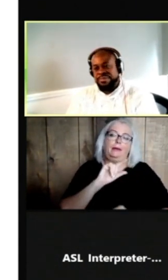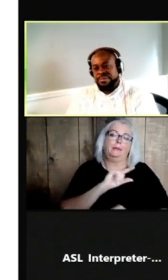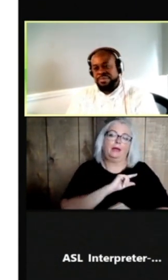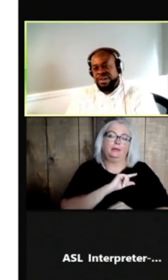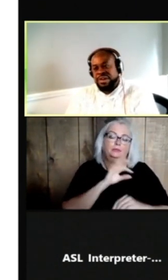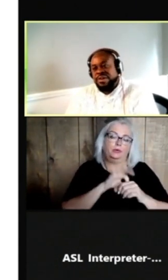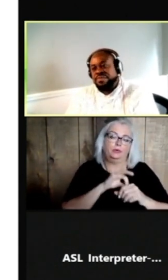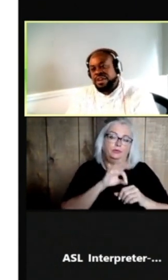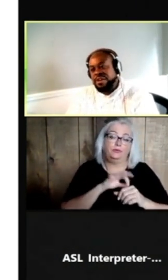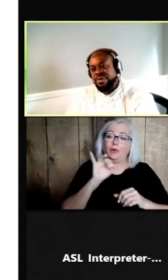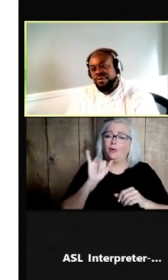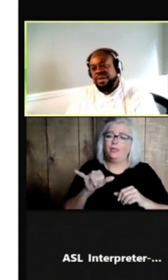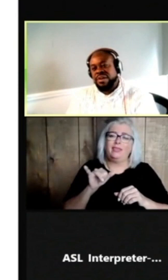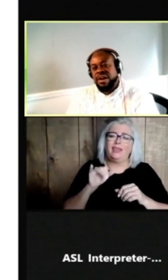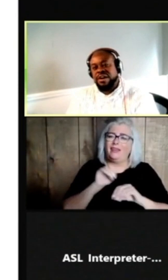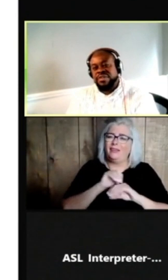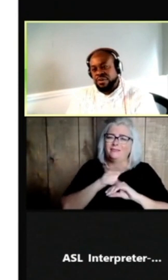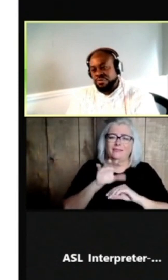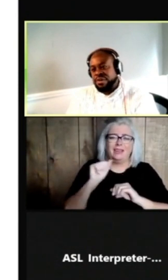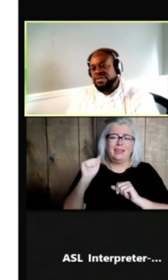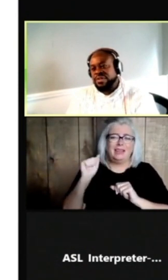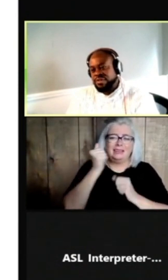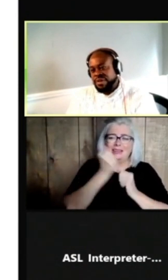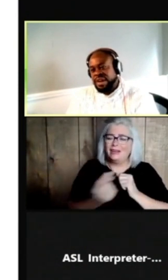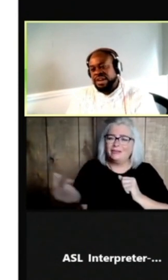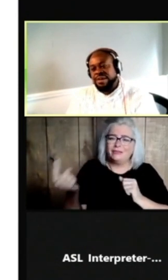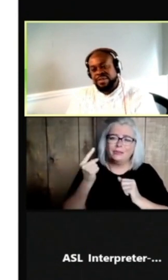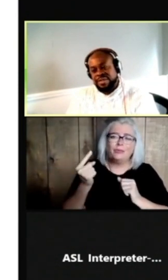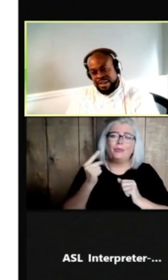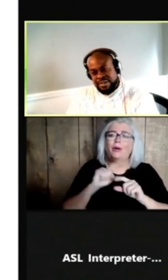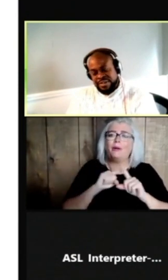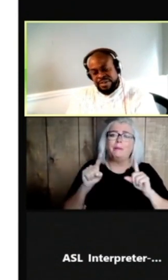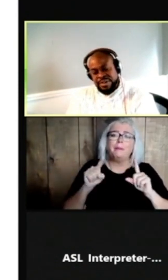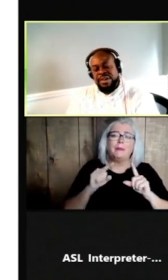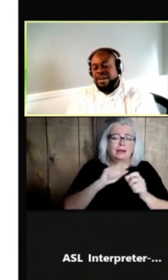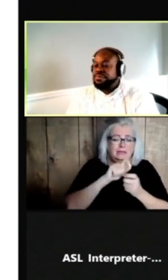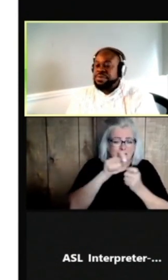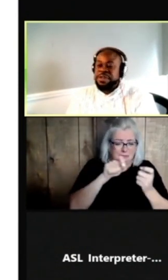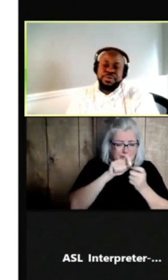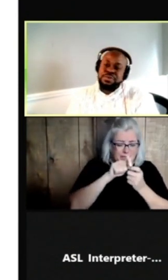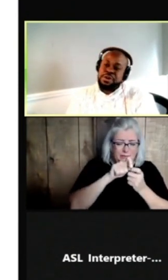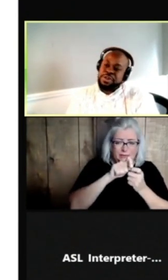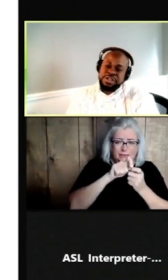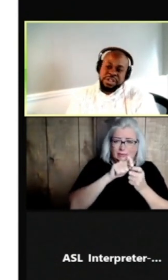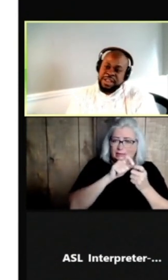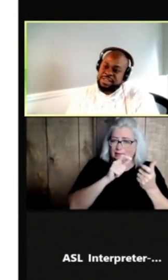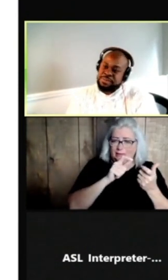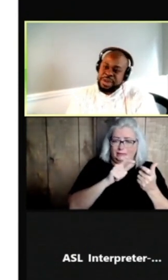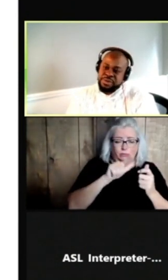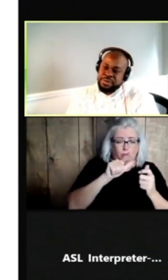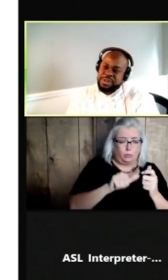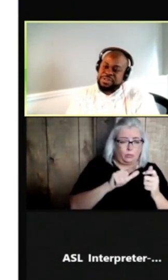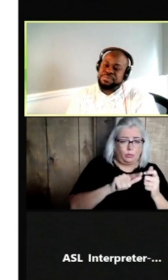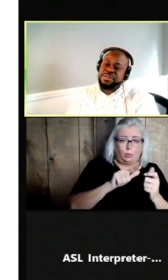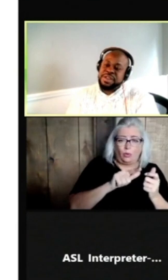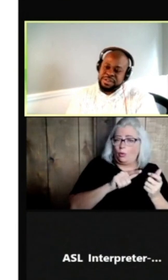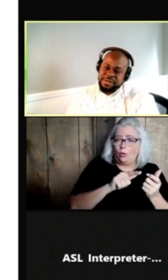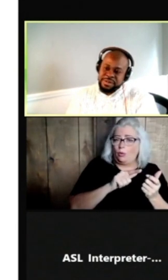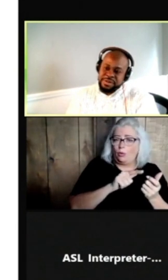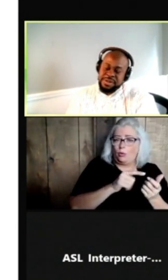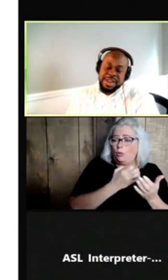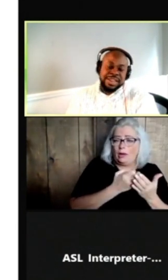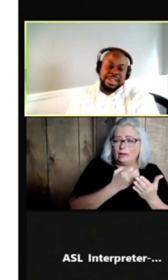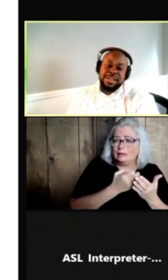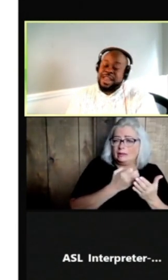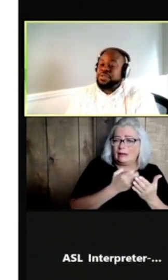everyone, but it hurts people of lower socioeconomic status. and people who are racial and ethnic minorities in